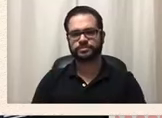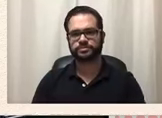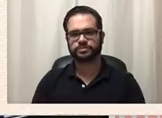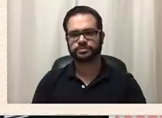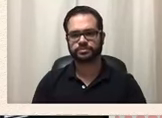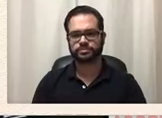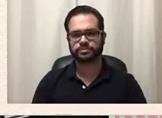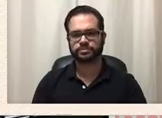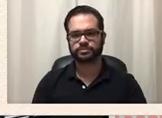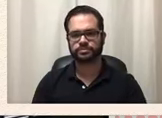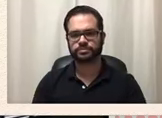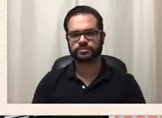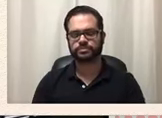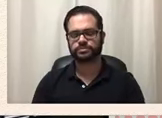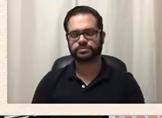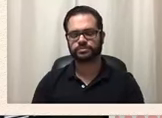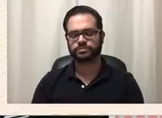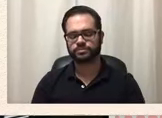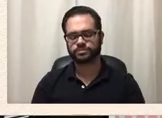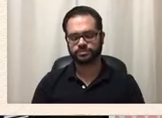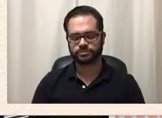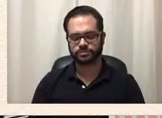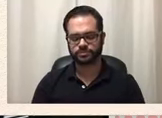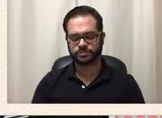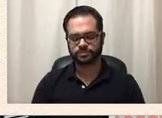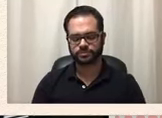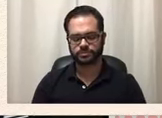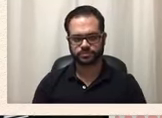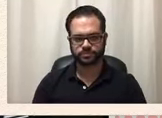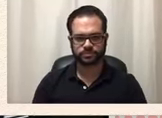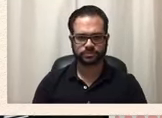still doing the drag class.